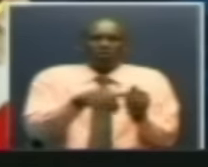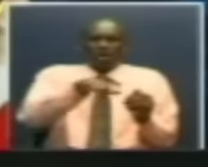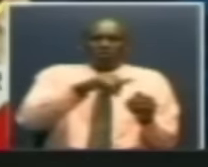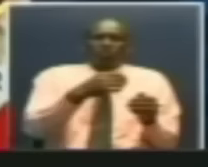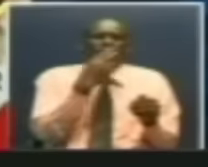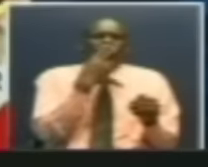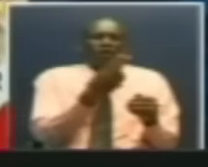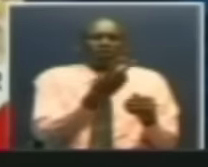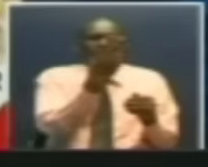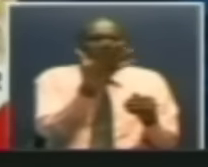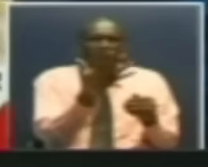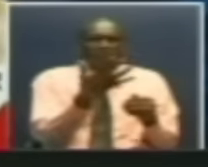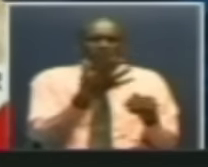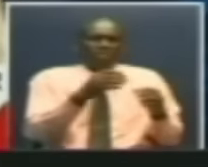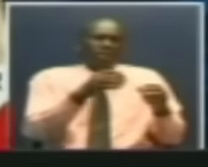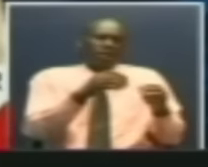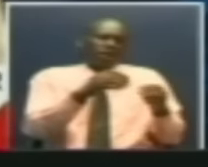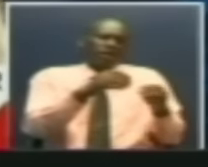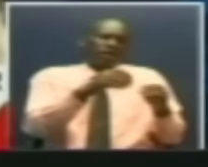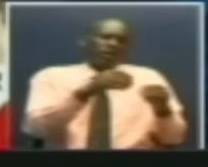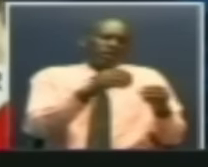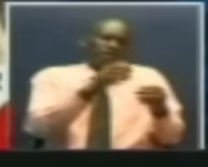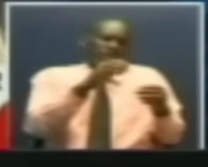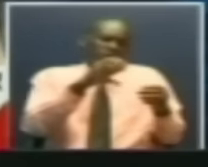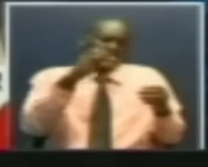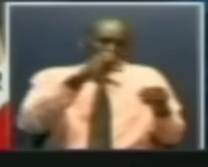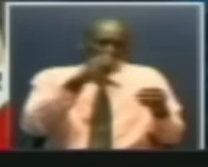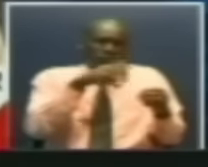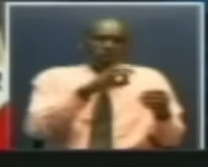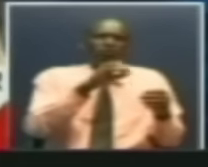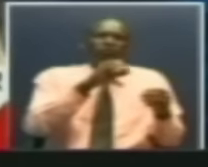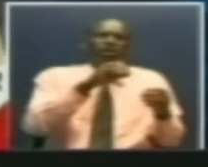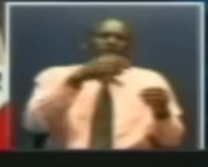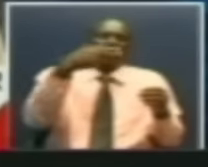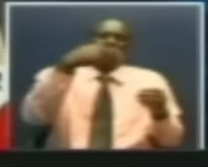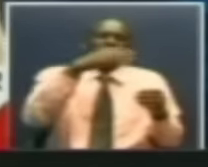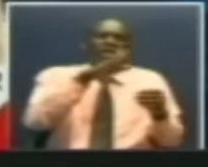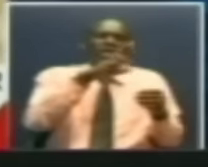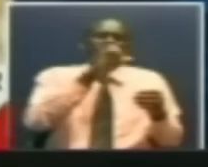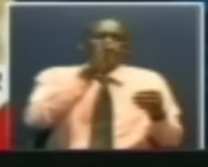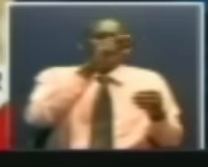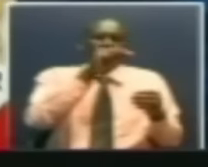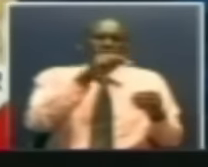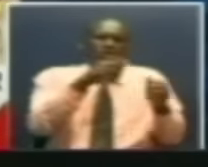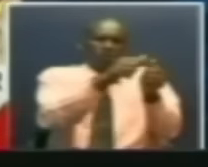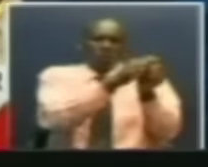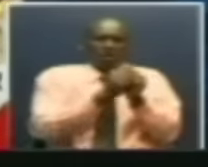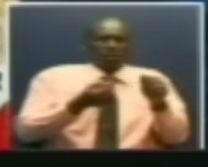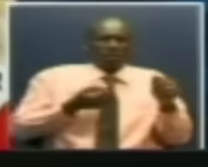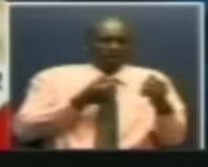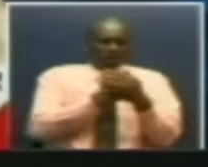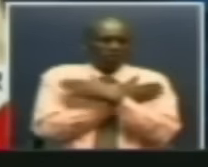225 sachets of heroin. And he was charged in court together with his girlfriend in September